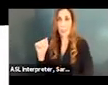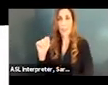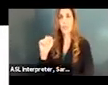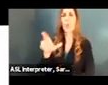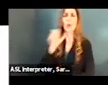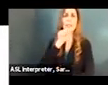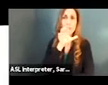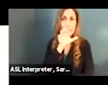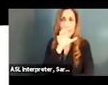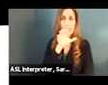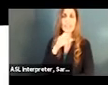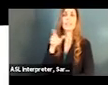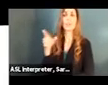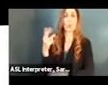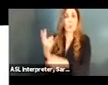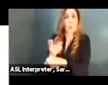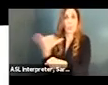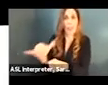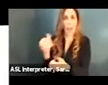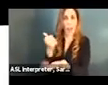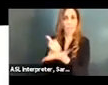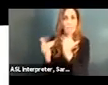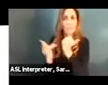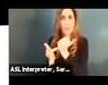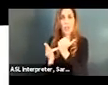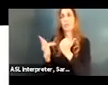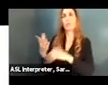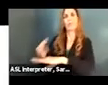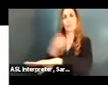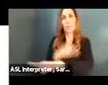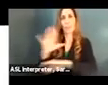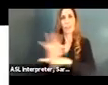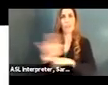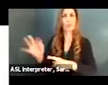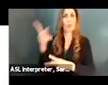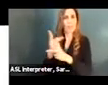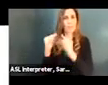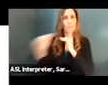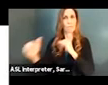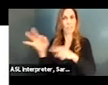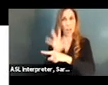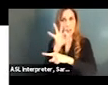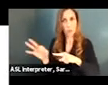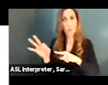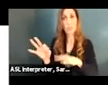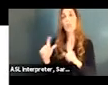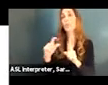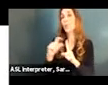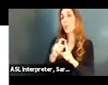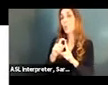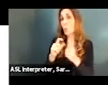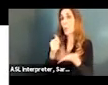senior to improve their function or maintain their function. The term